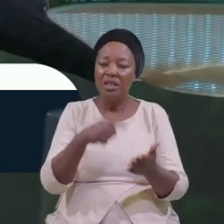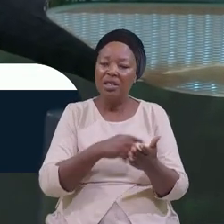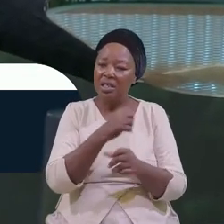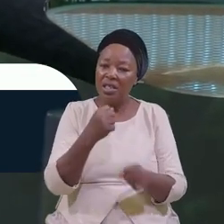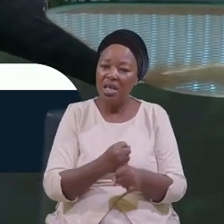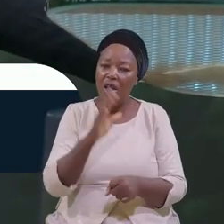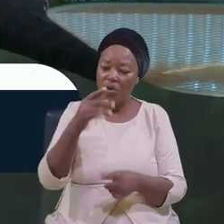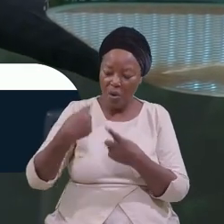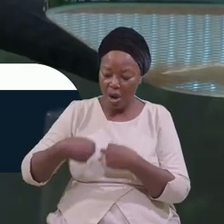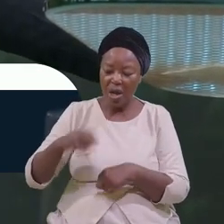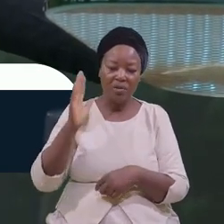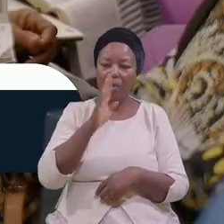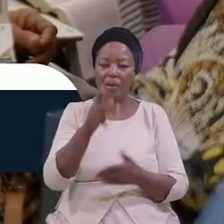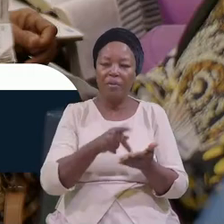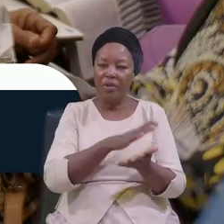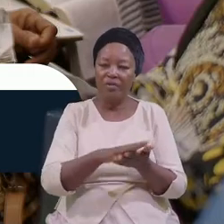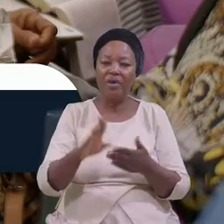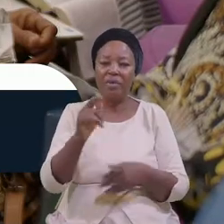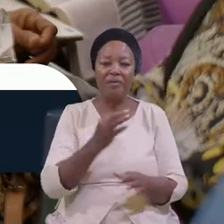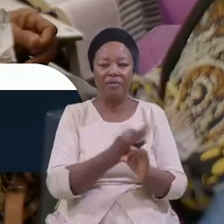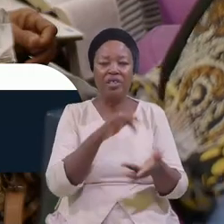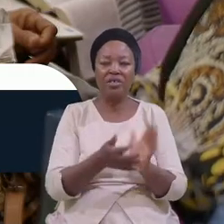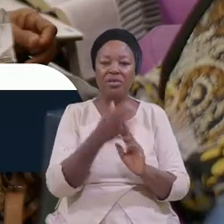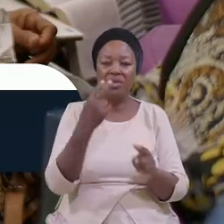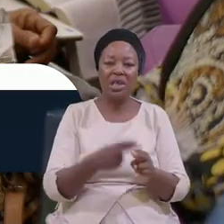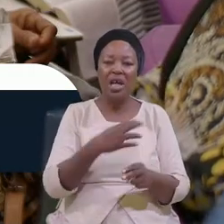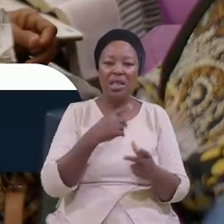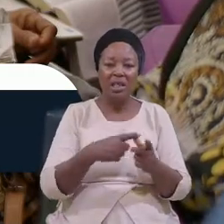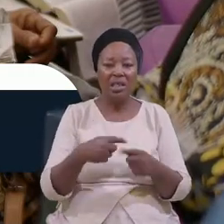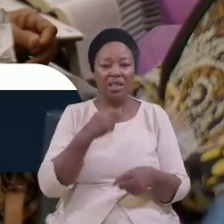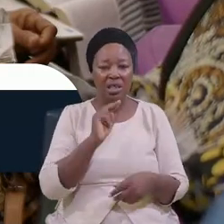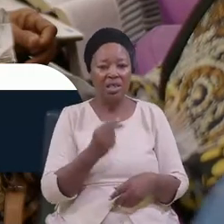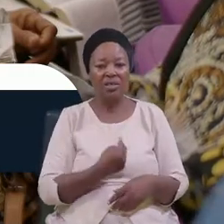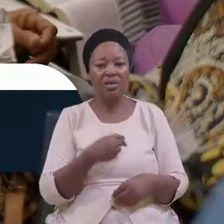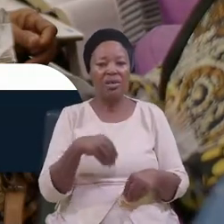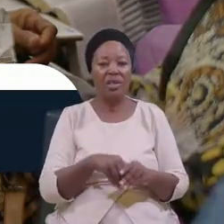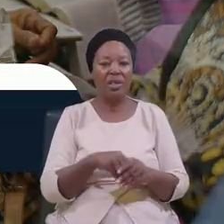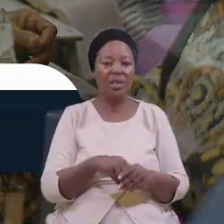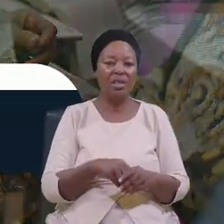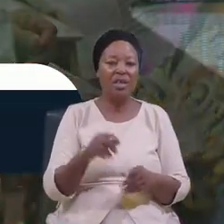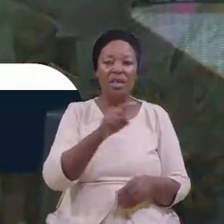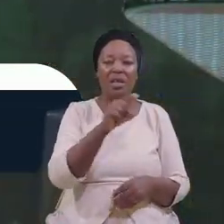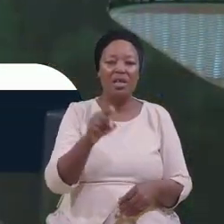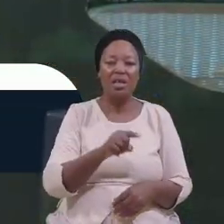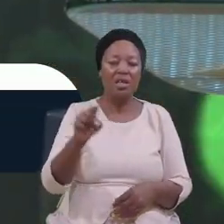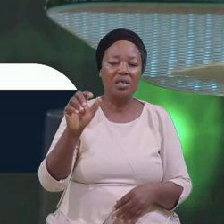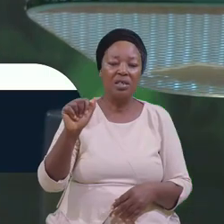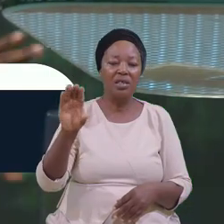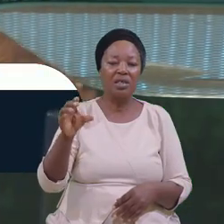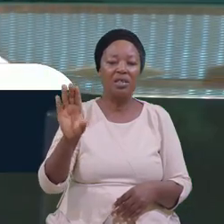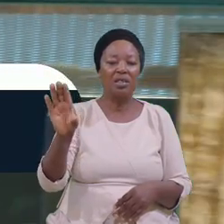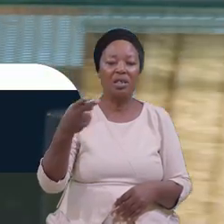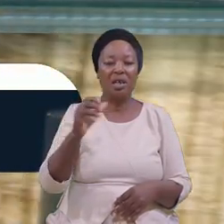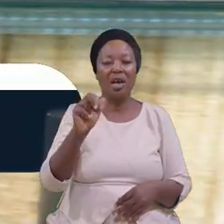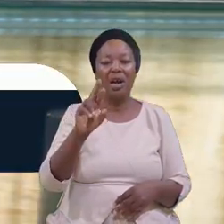heart will be purified by faith. And then he tells us in Zechariah chapter 2,